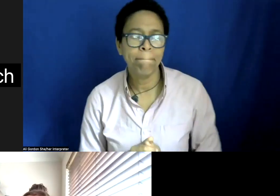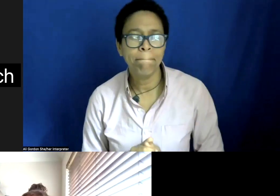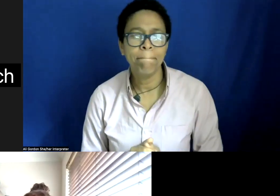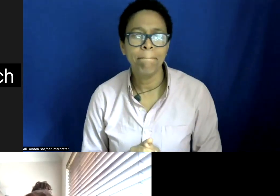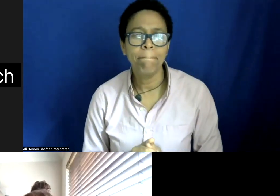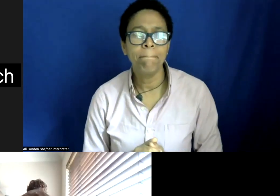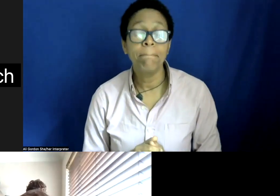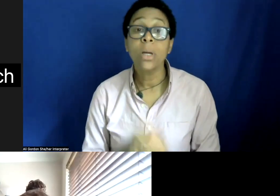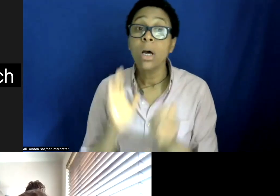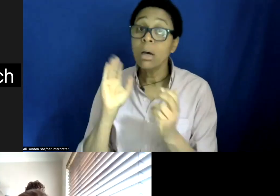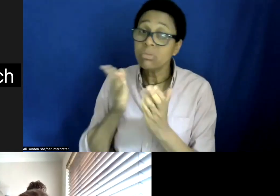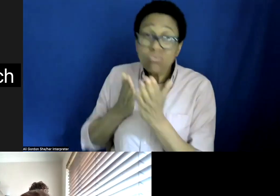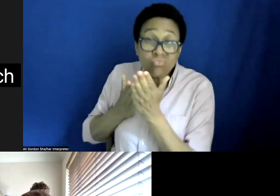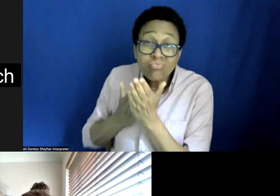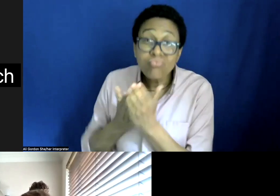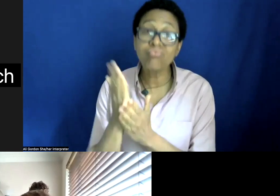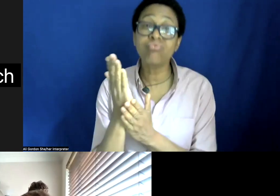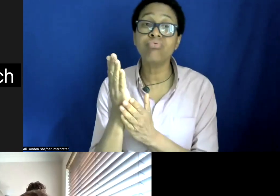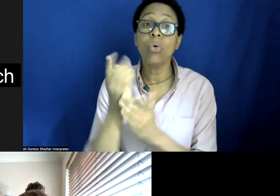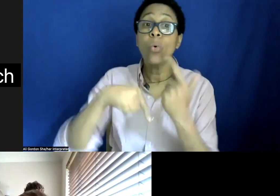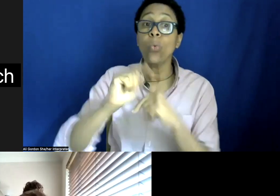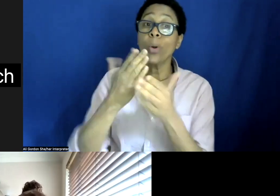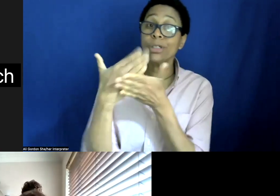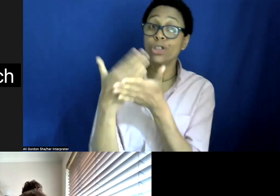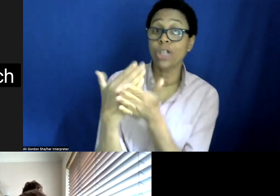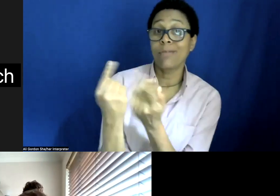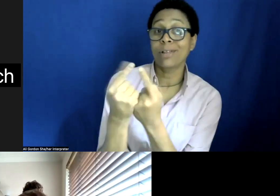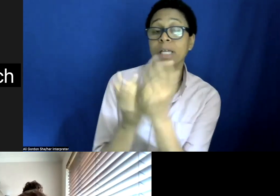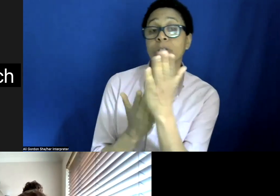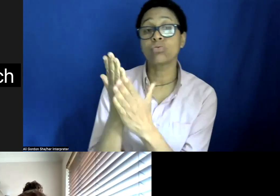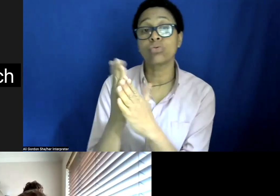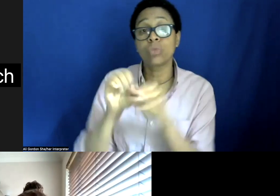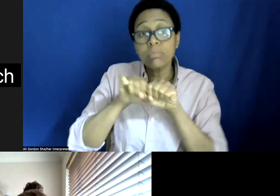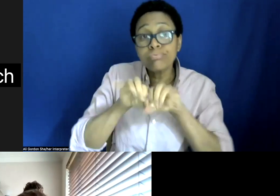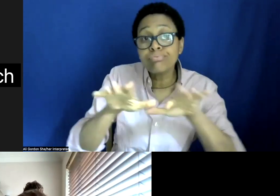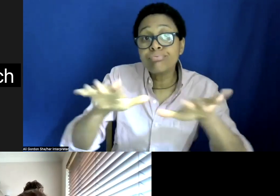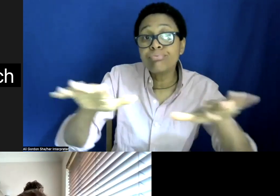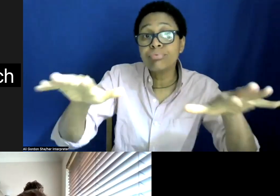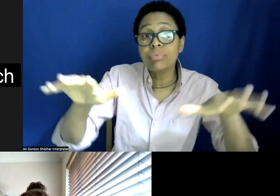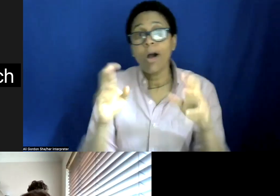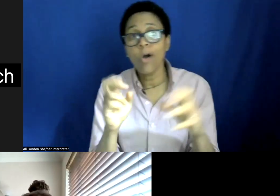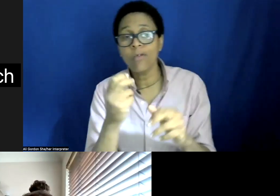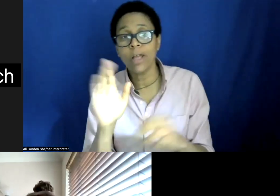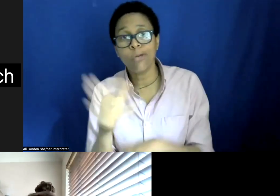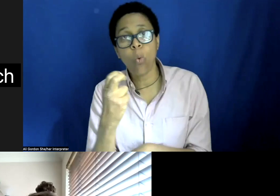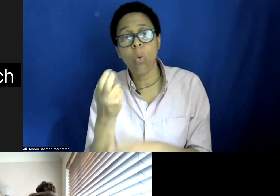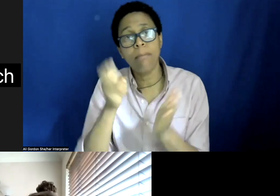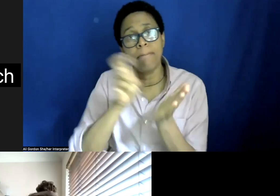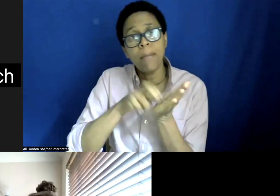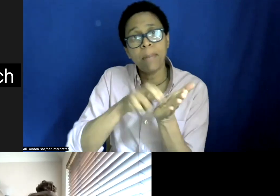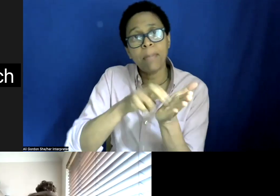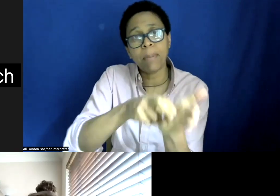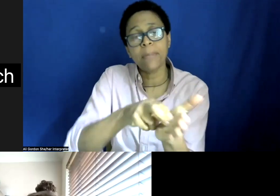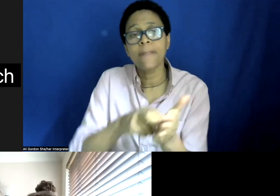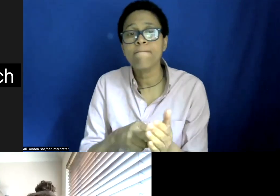And all throughout the project, we'll be sharing stuff through the mailing list, which hopefully you're all receiving